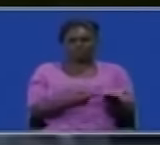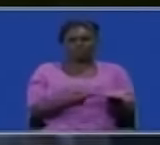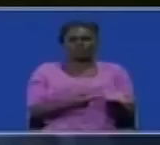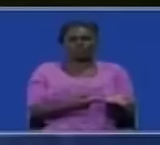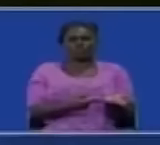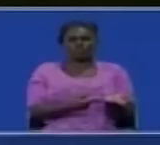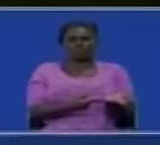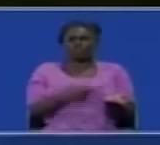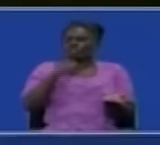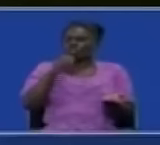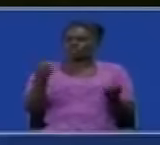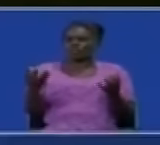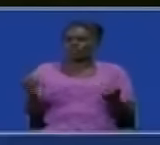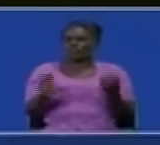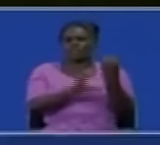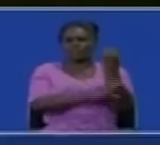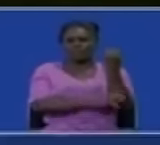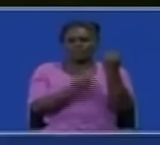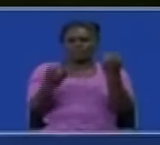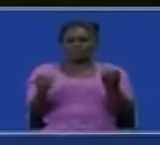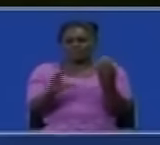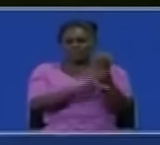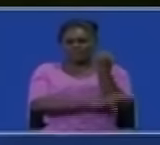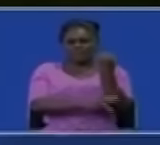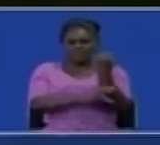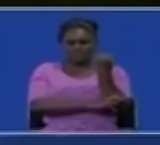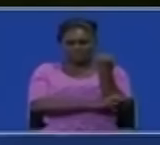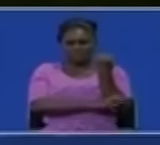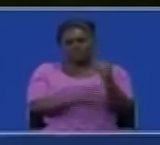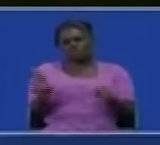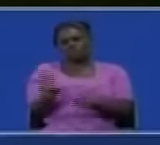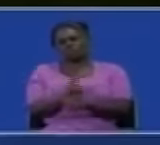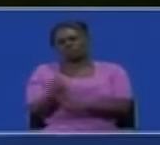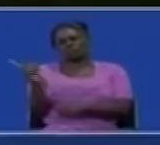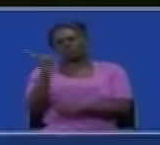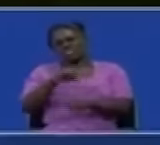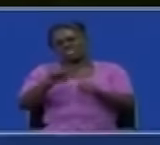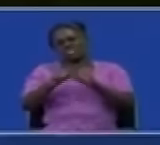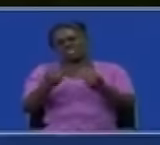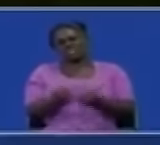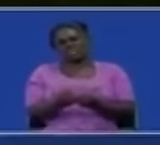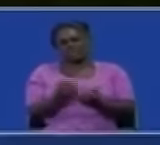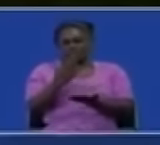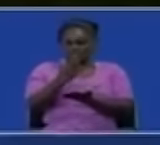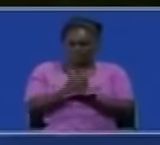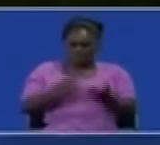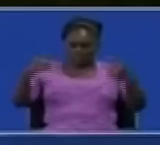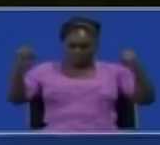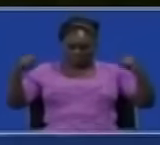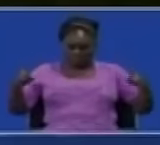And not many countries, quite a number of countries have been using this system, some